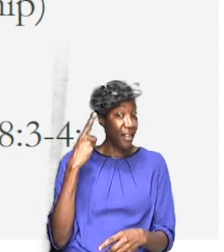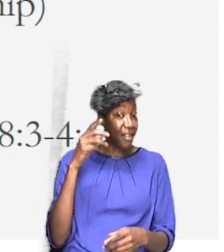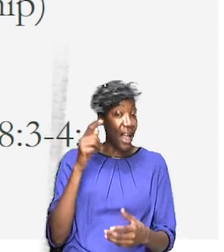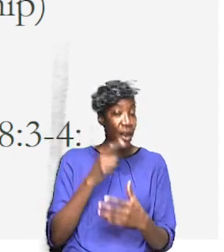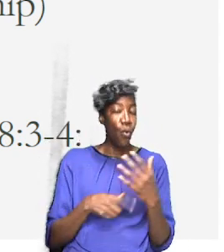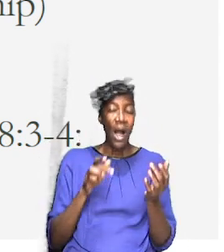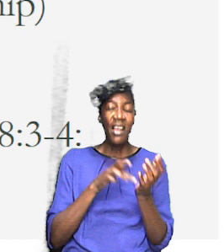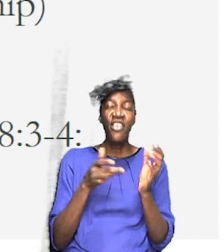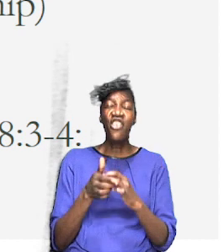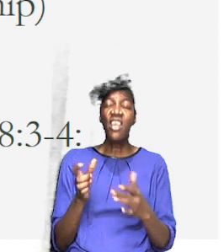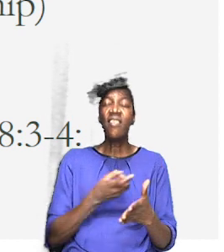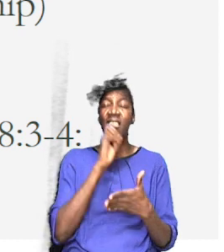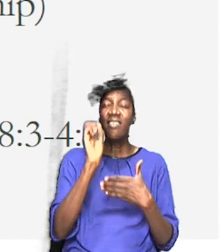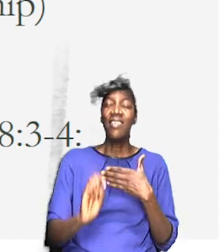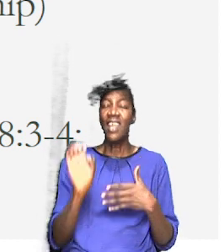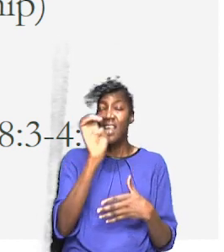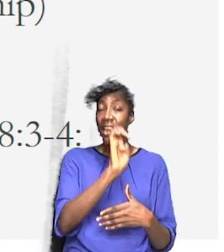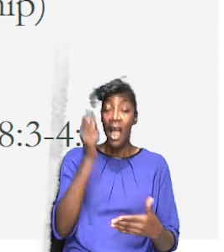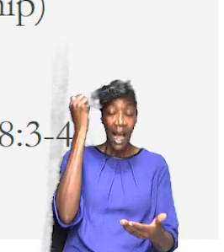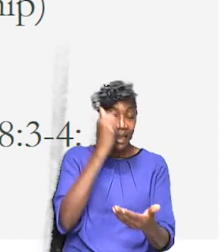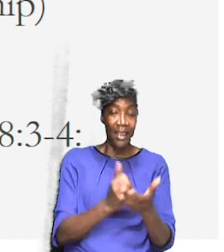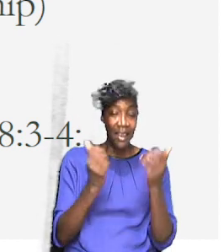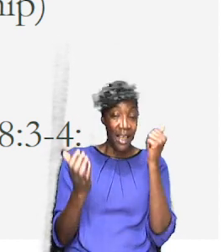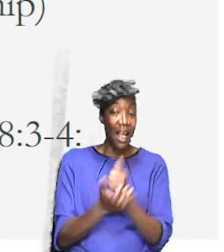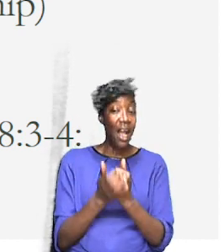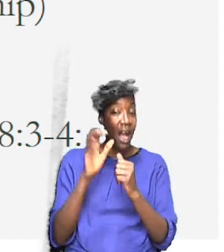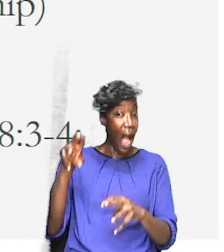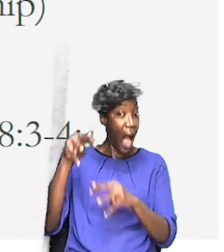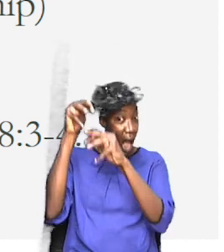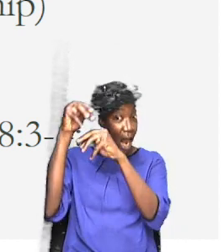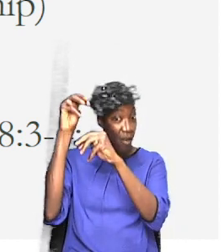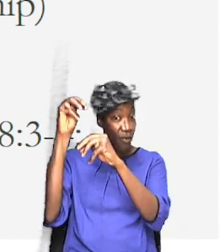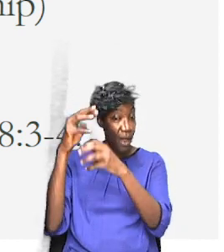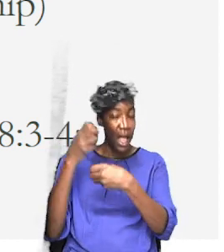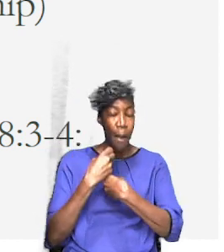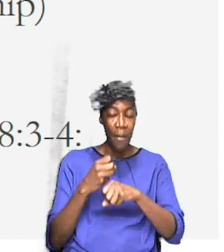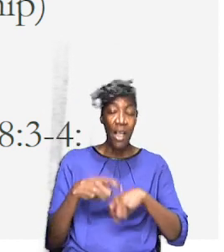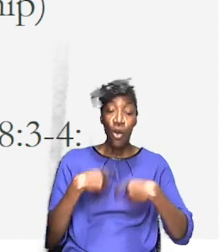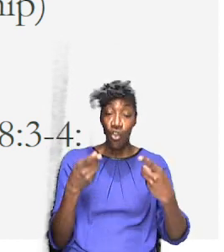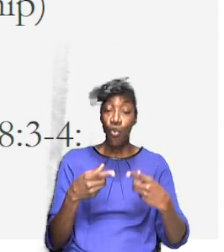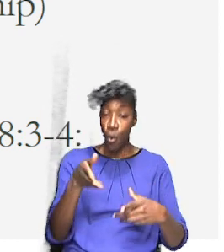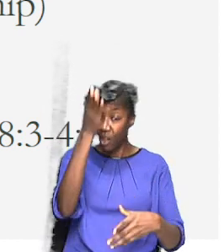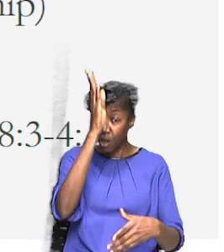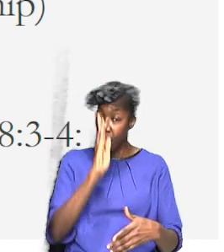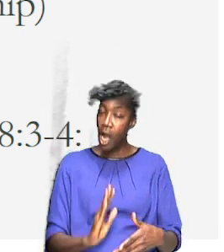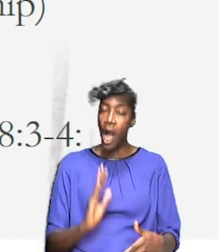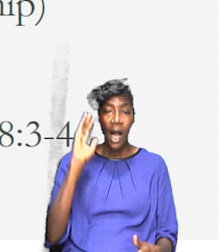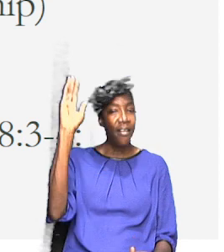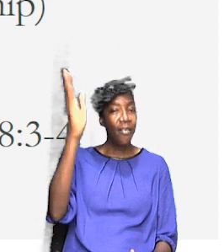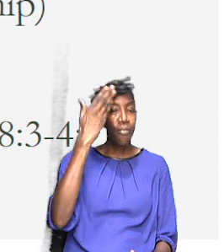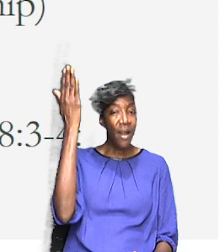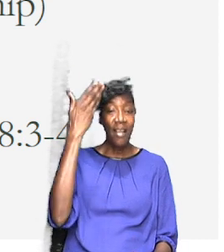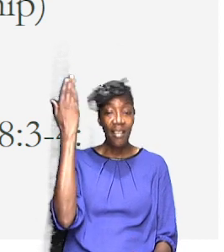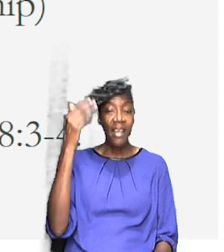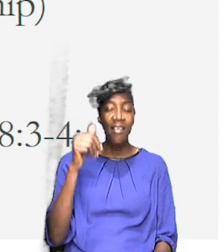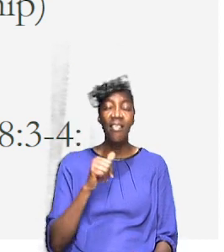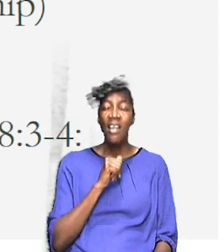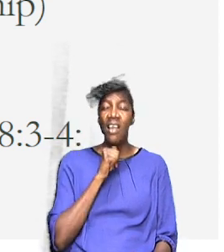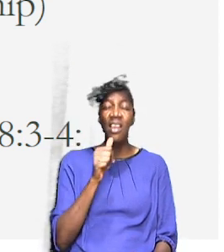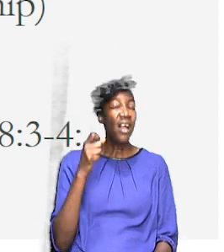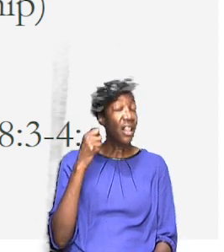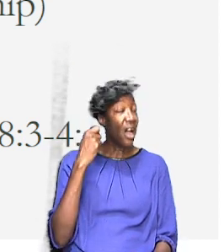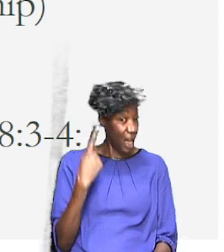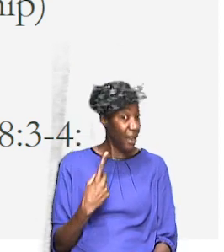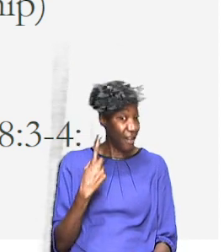did at Calvary allows us to go into the presence of God. If you go into the presence of God and you're not aware that it is the blood